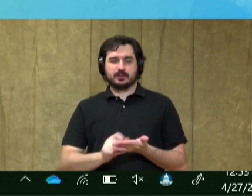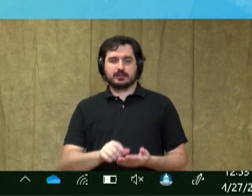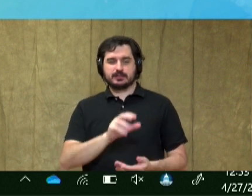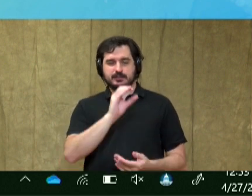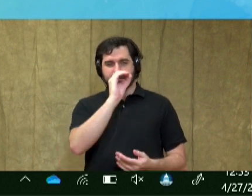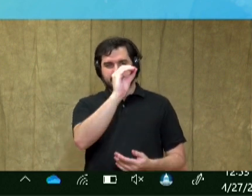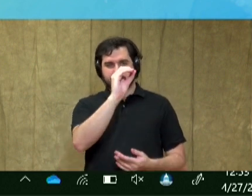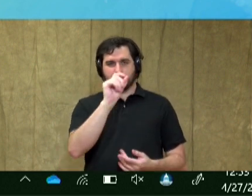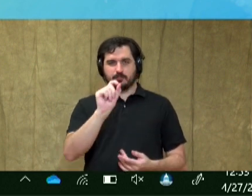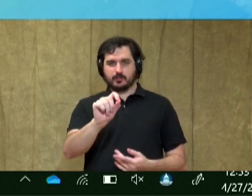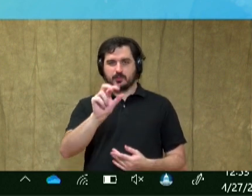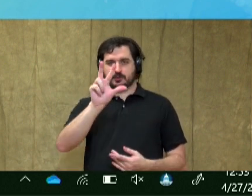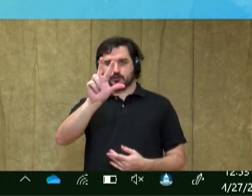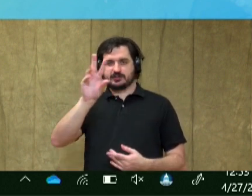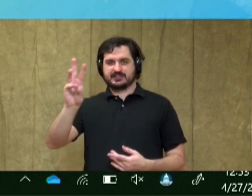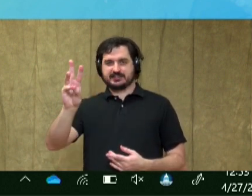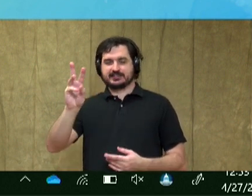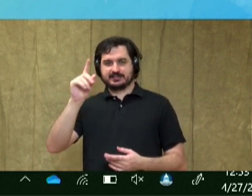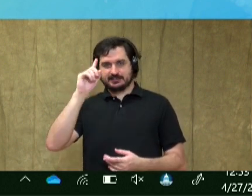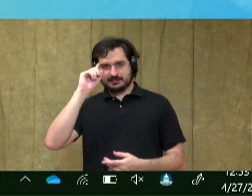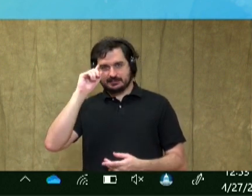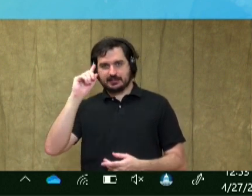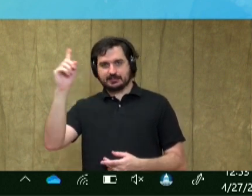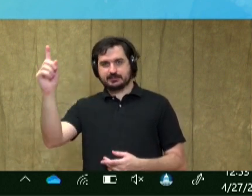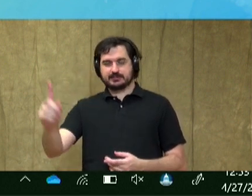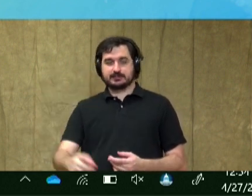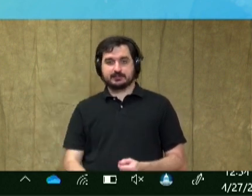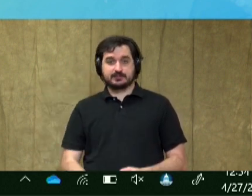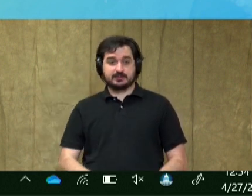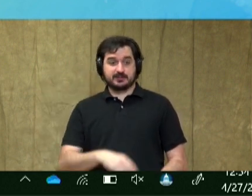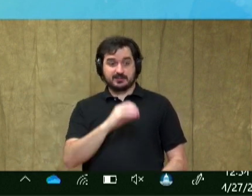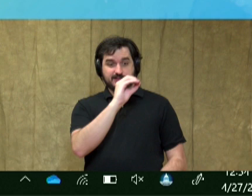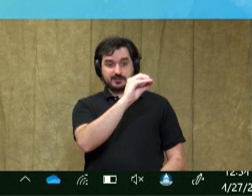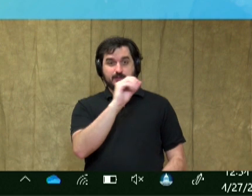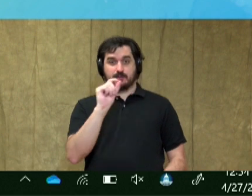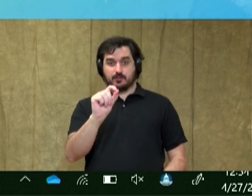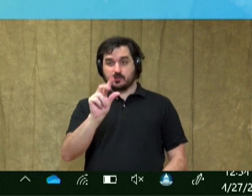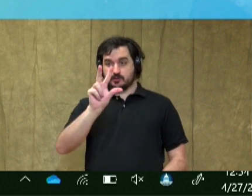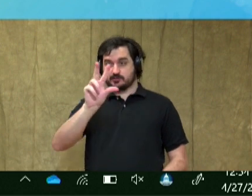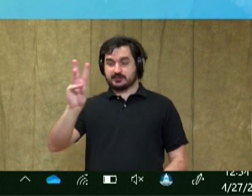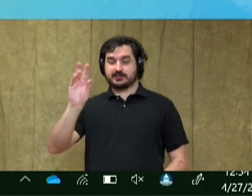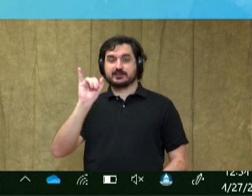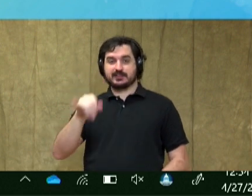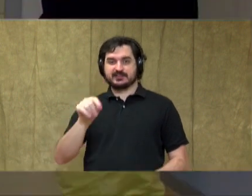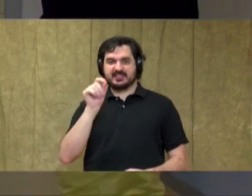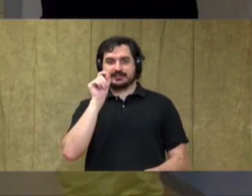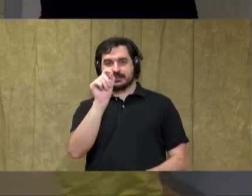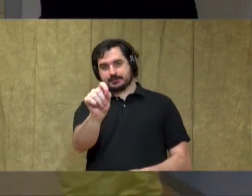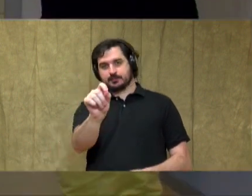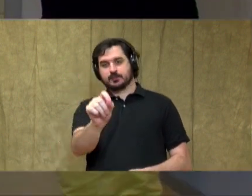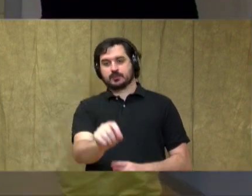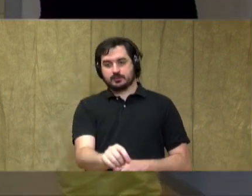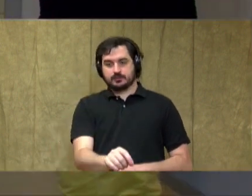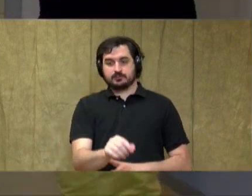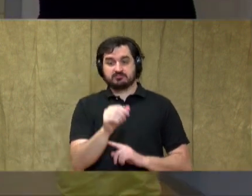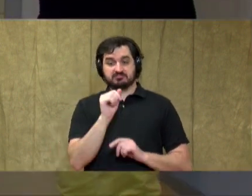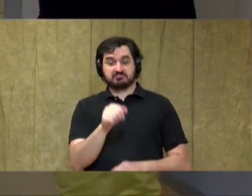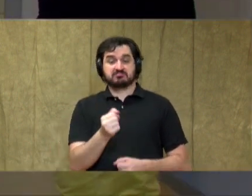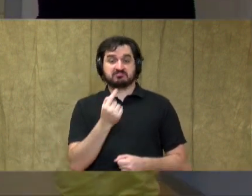0.36 cents, right? Well, 0.36 is a decimal. So we could say, oh,